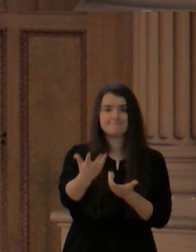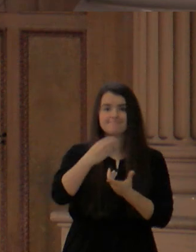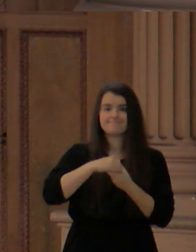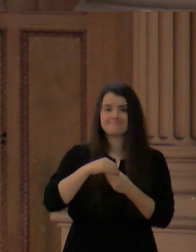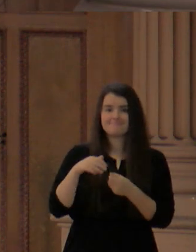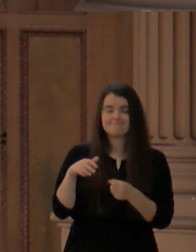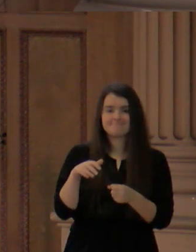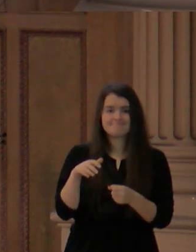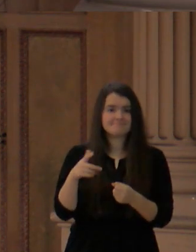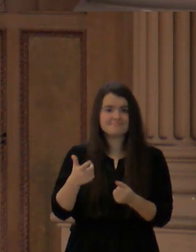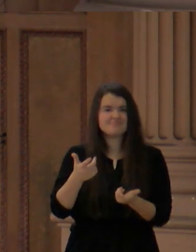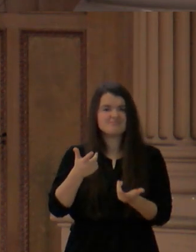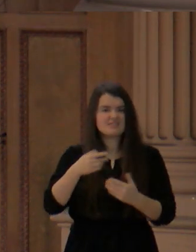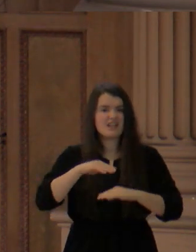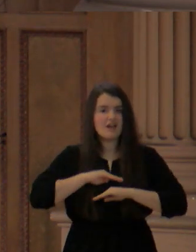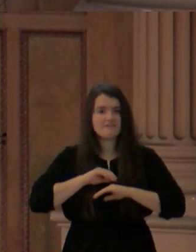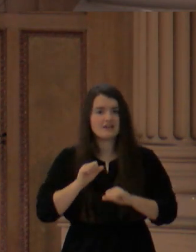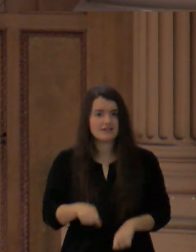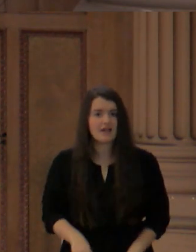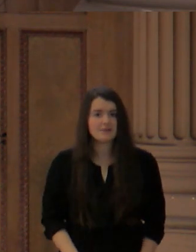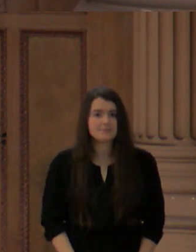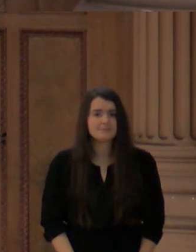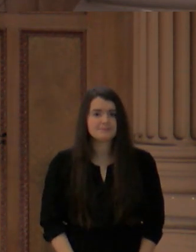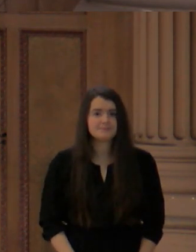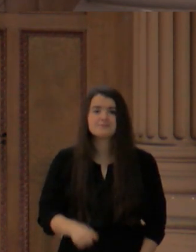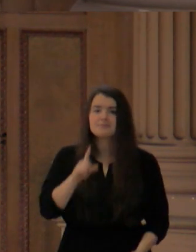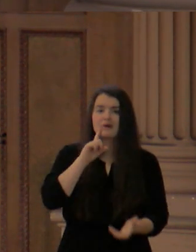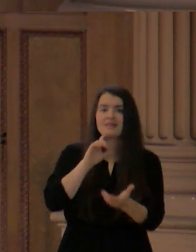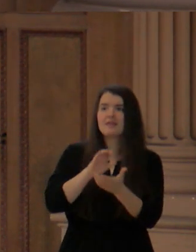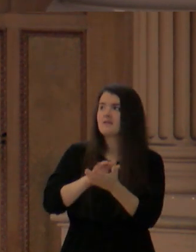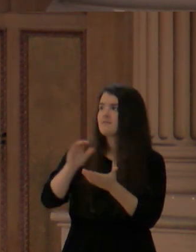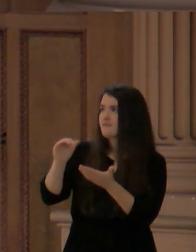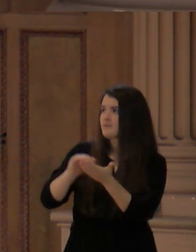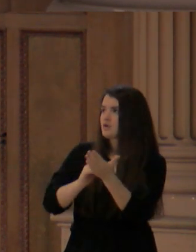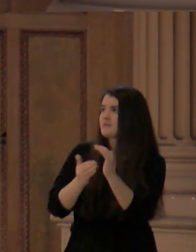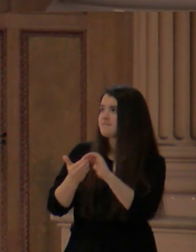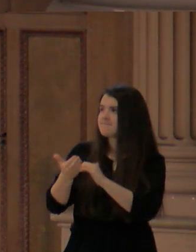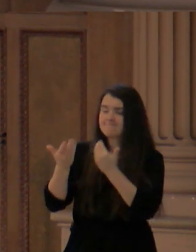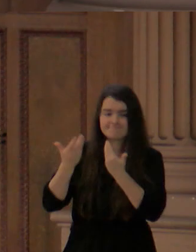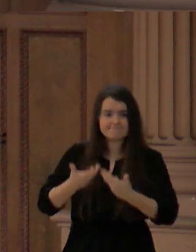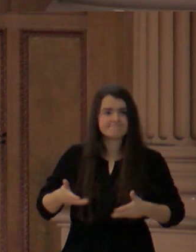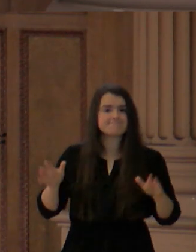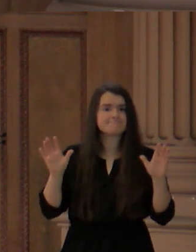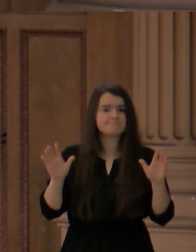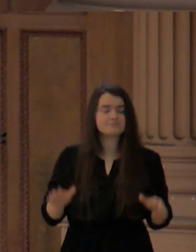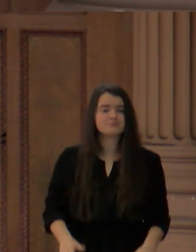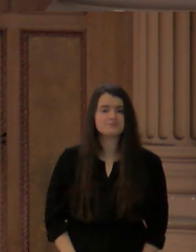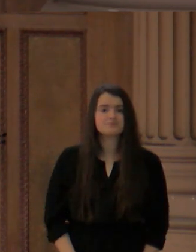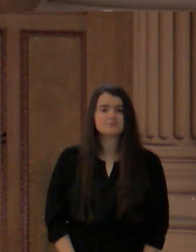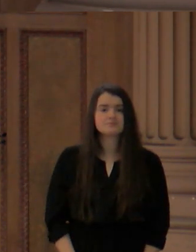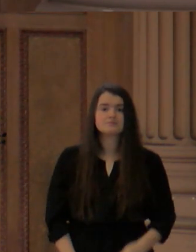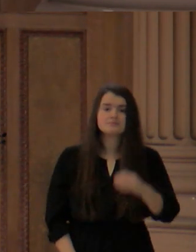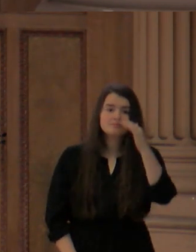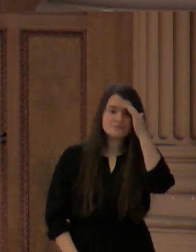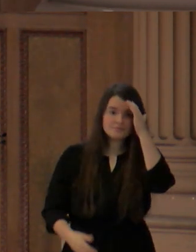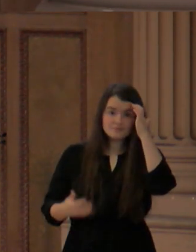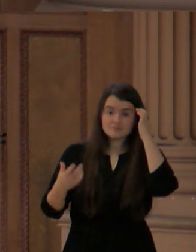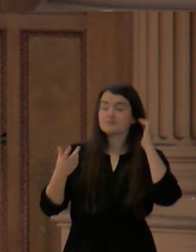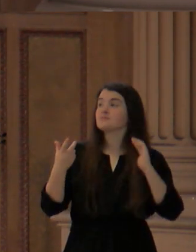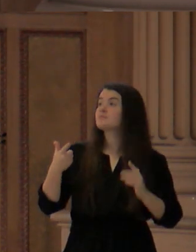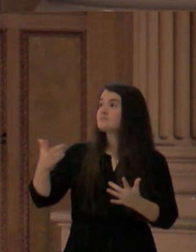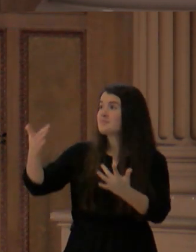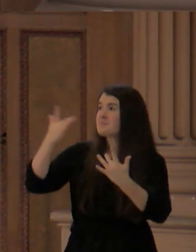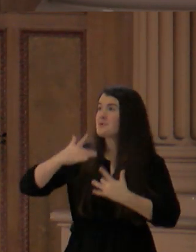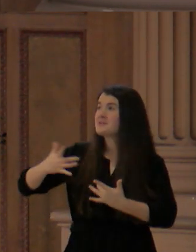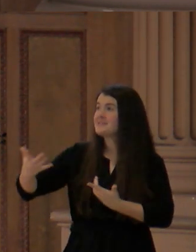we're forgiven we have relationship with him and then from that place where we receive forgiveness and grace and mercy we